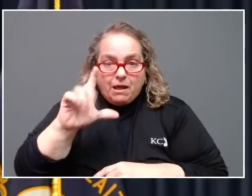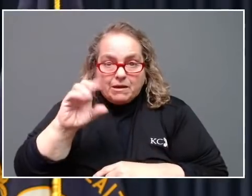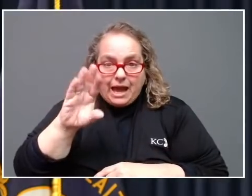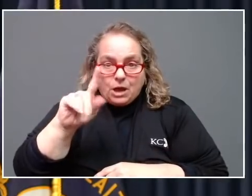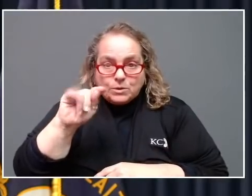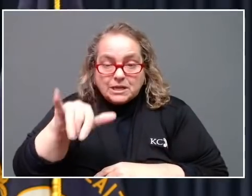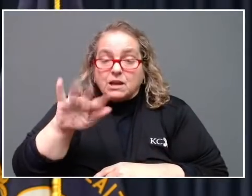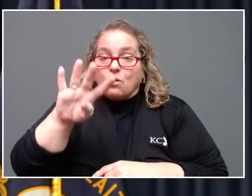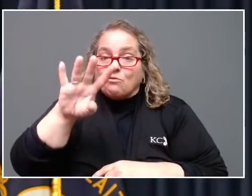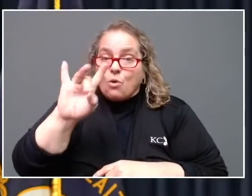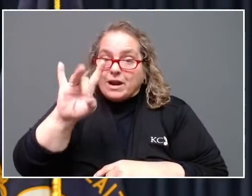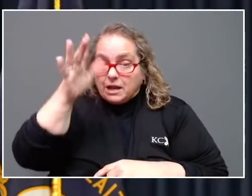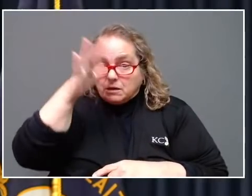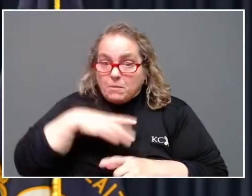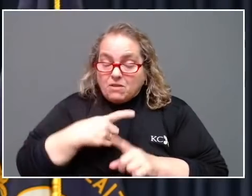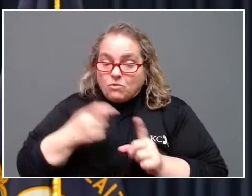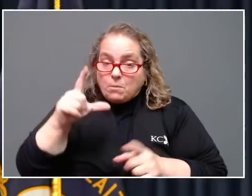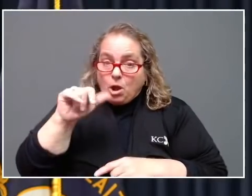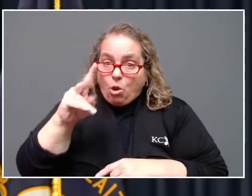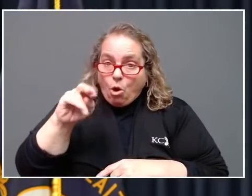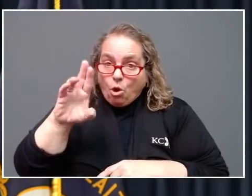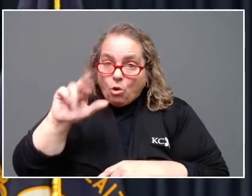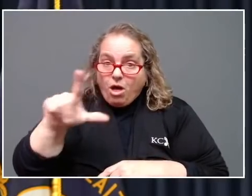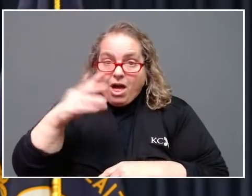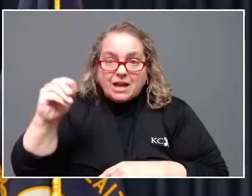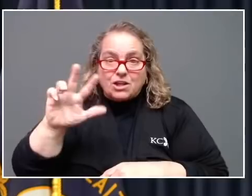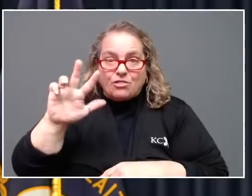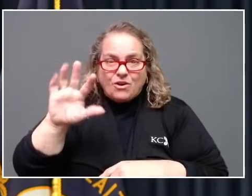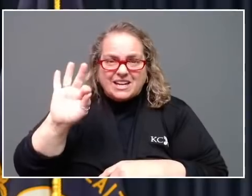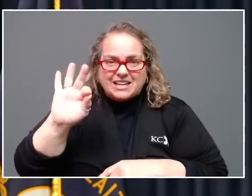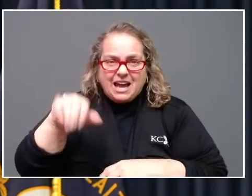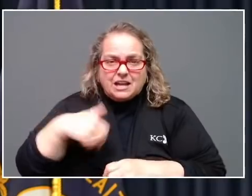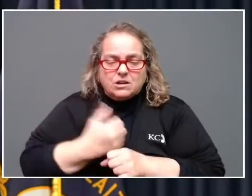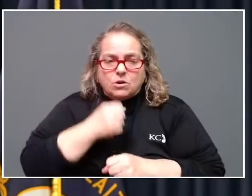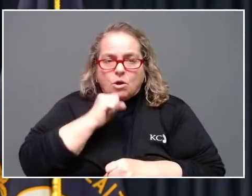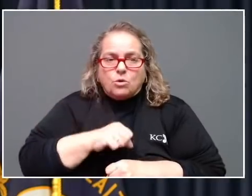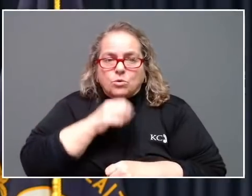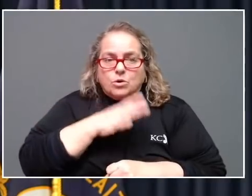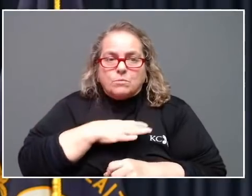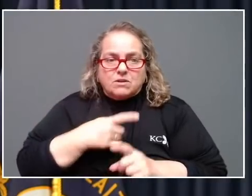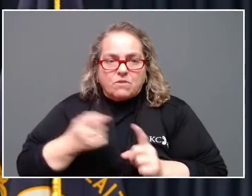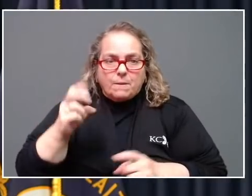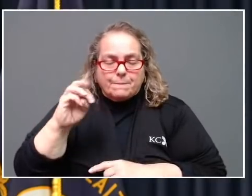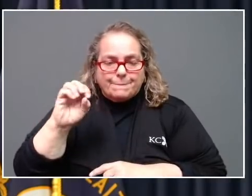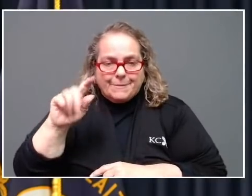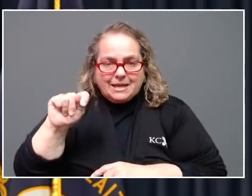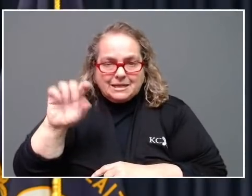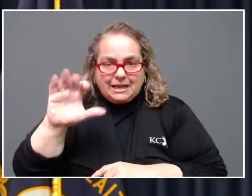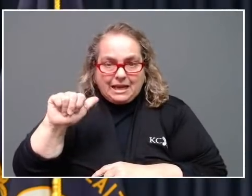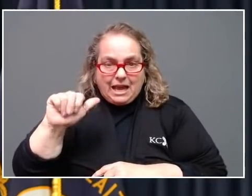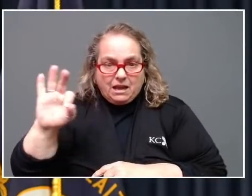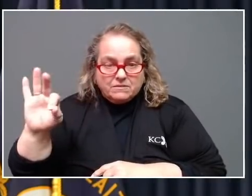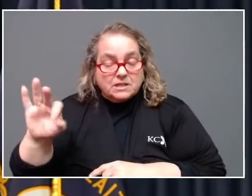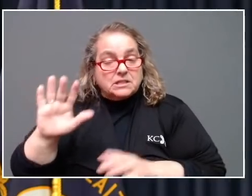48-year-old man from Laurel, and a 39-year-old woman from Metcalf.